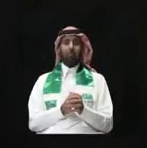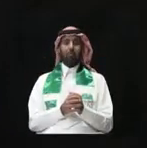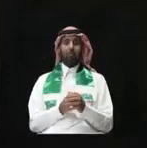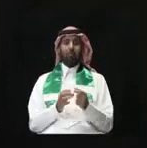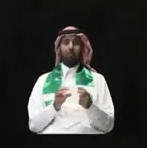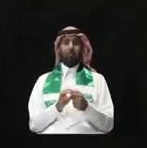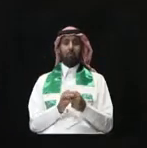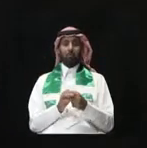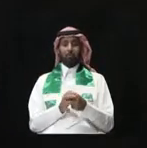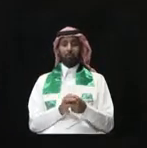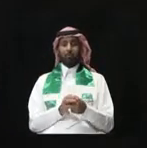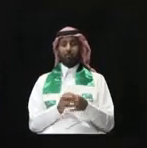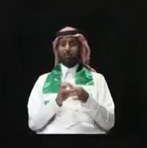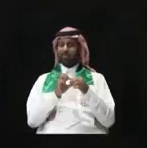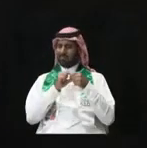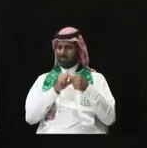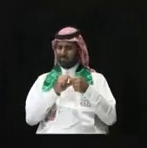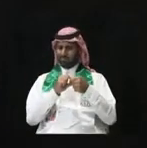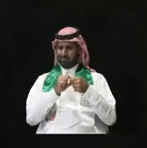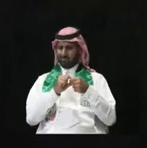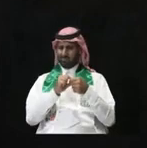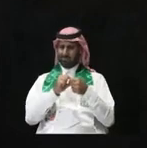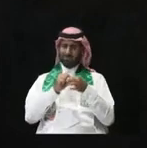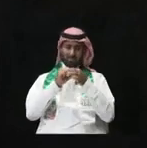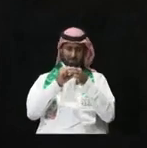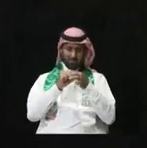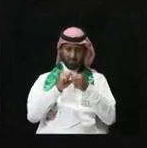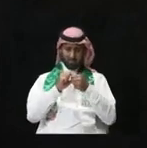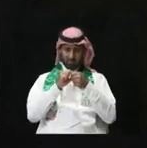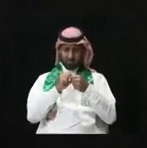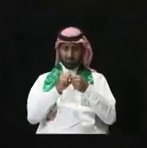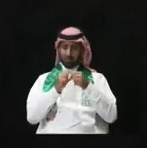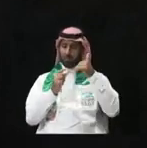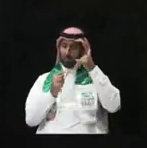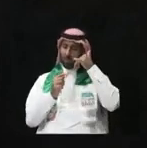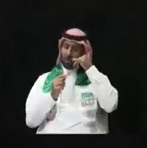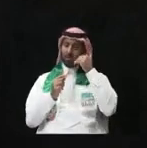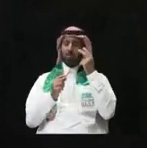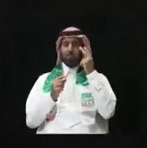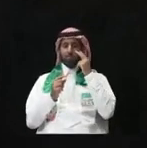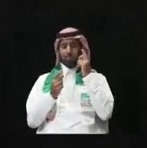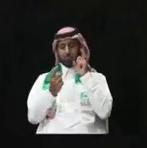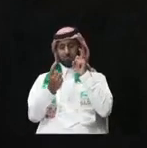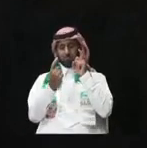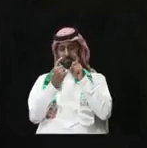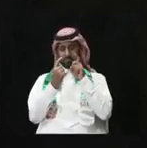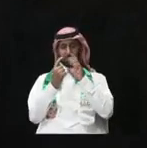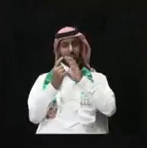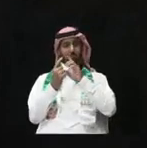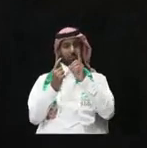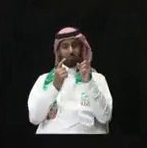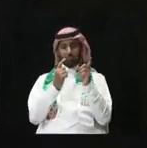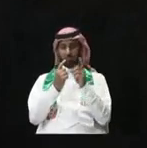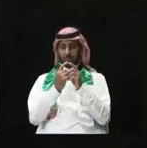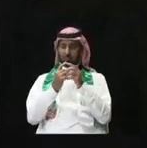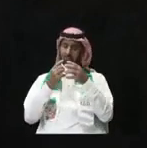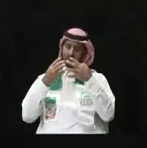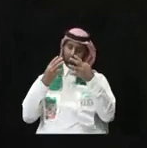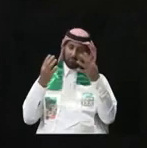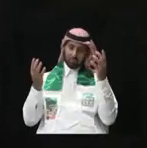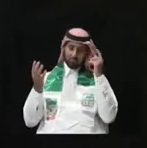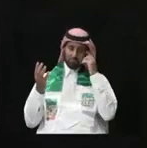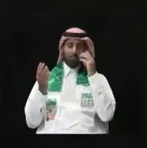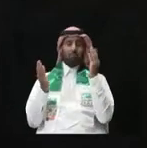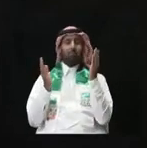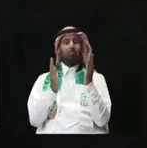communication, it caused social disconnection. What is social disconnection? People stay together, but they are away from each